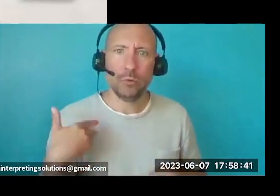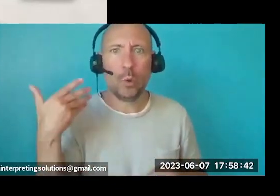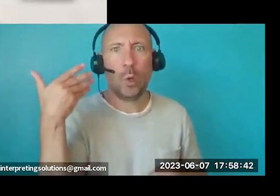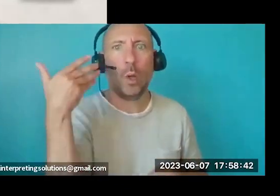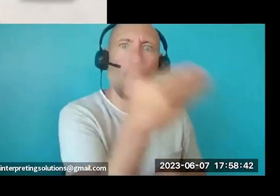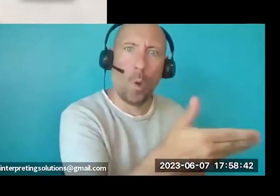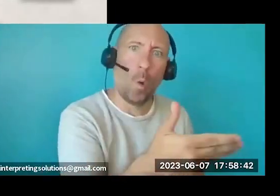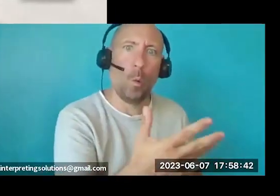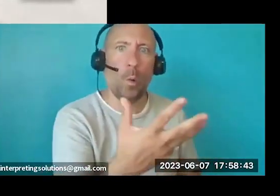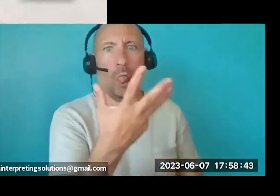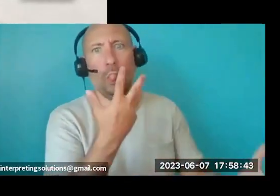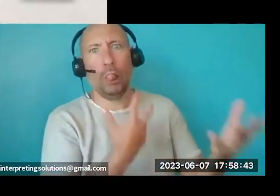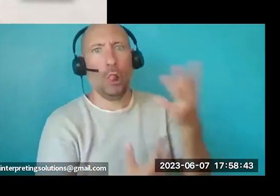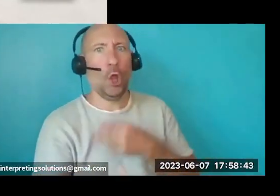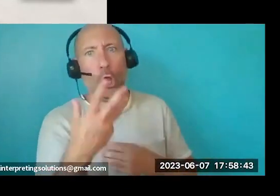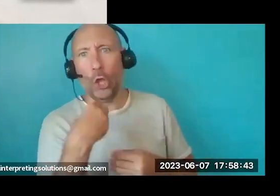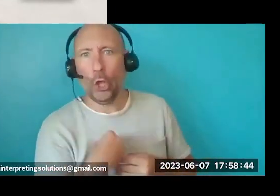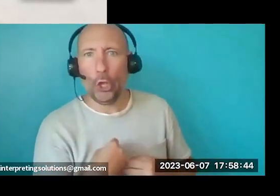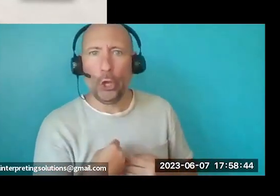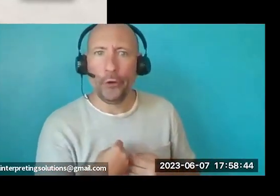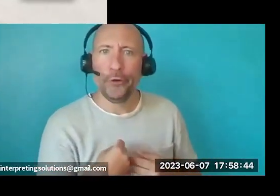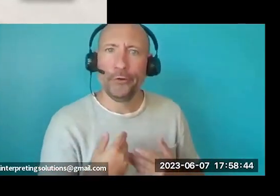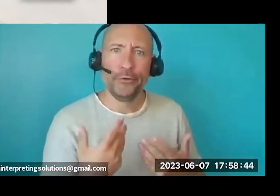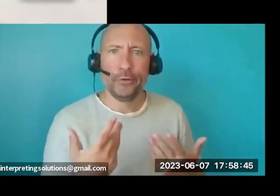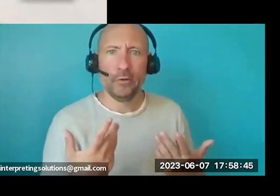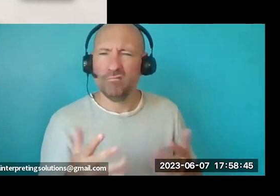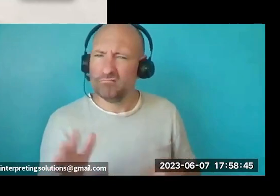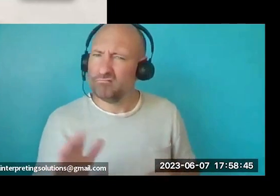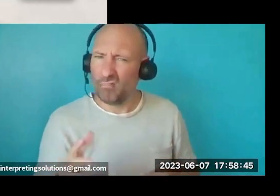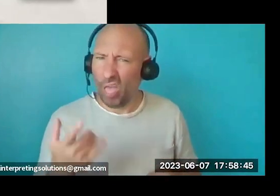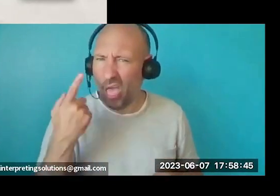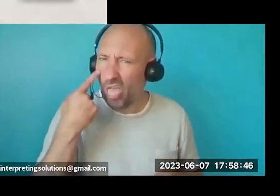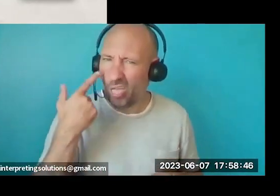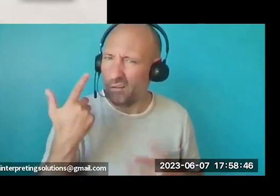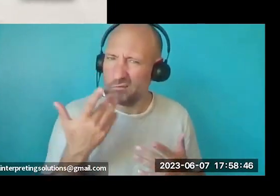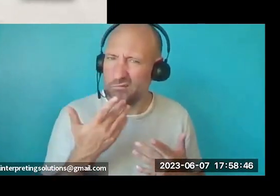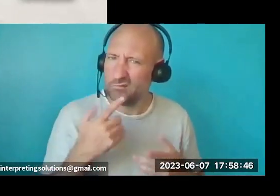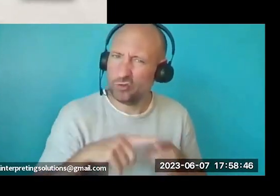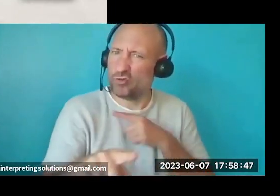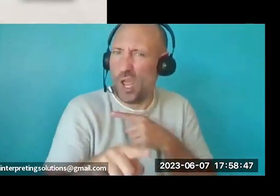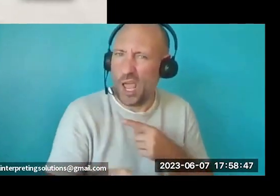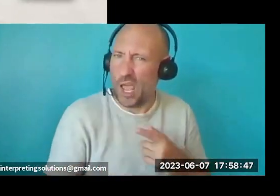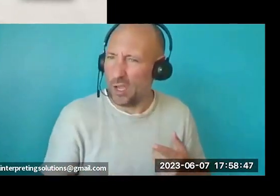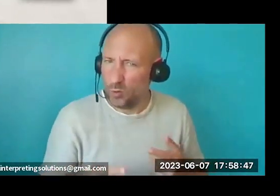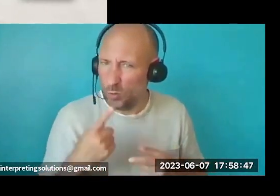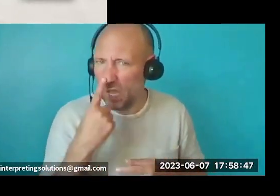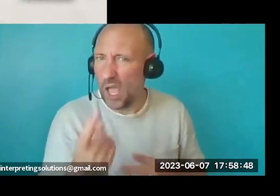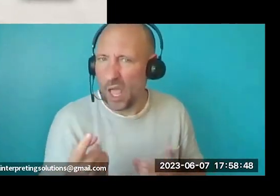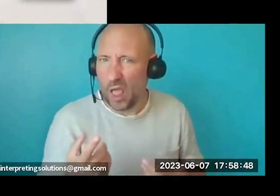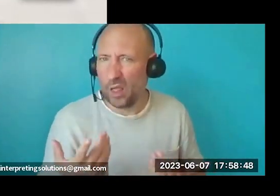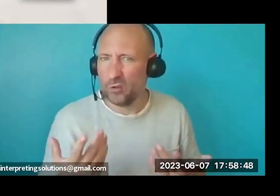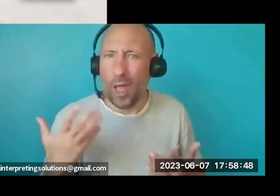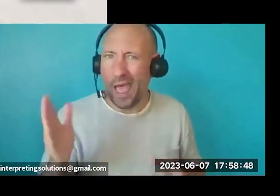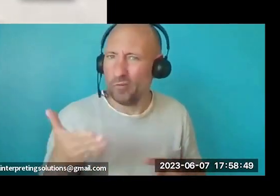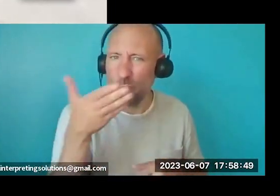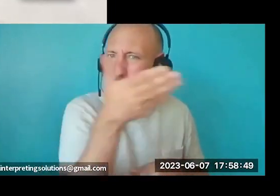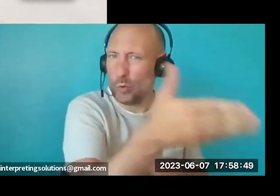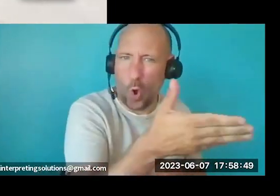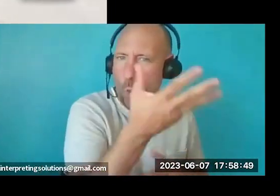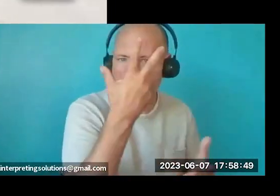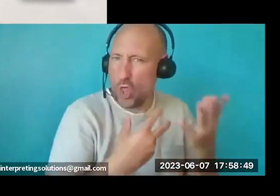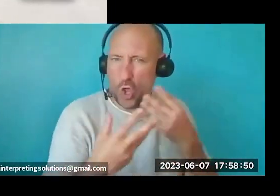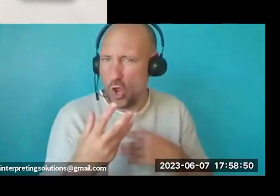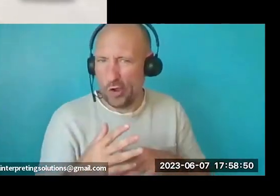about before you can just give it a go, but there are a lot of things that you can just sort of